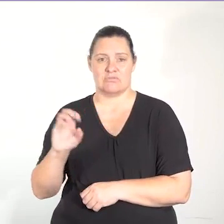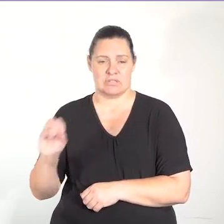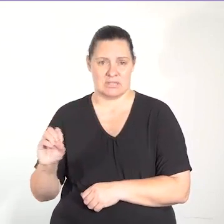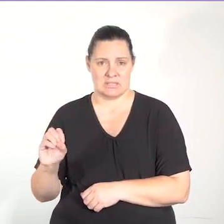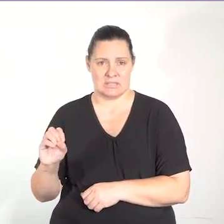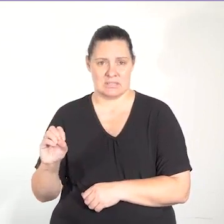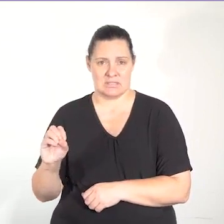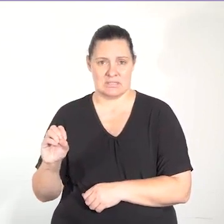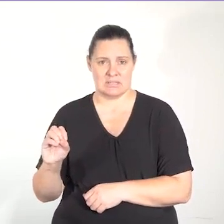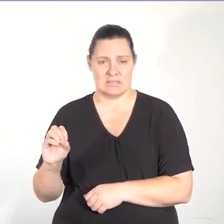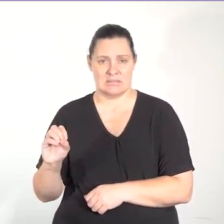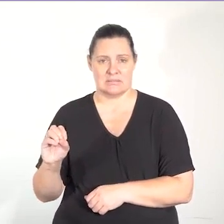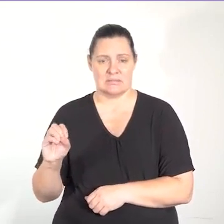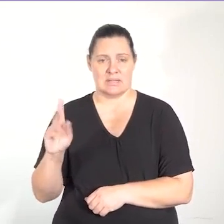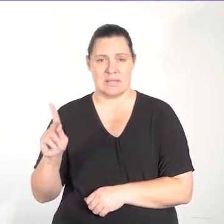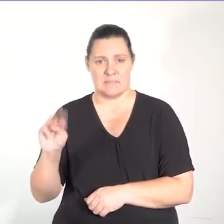4,500